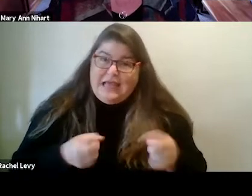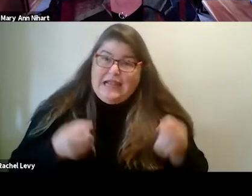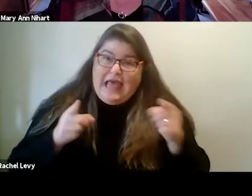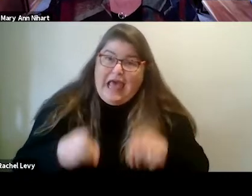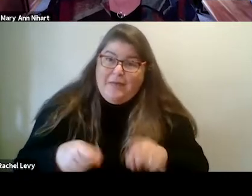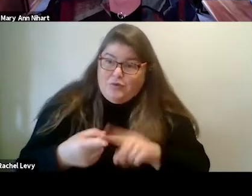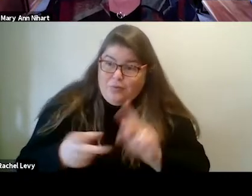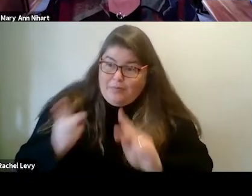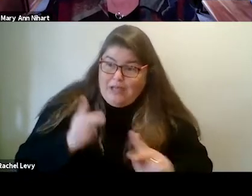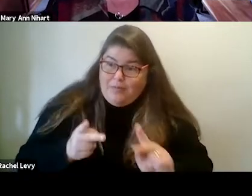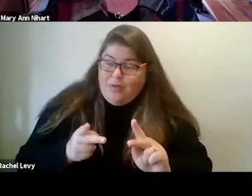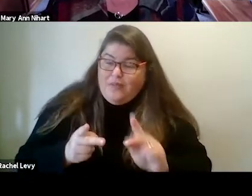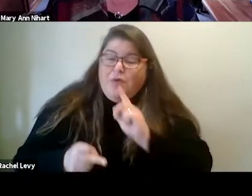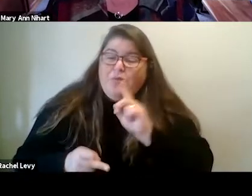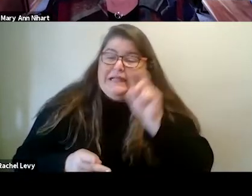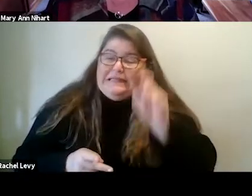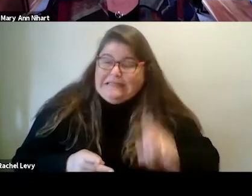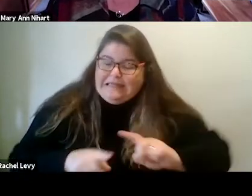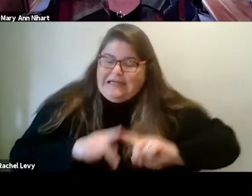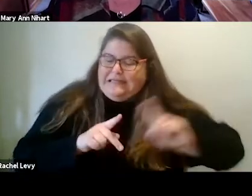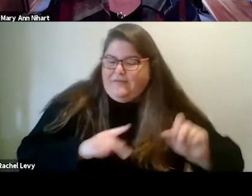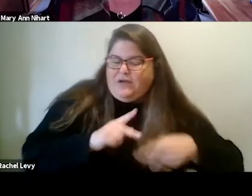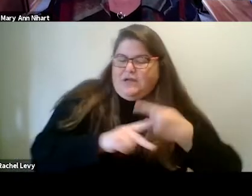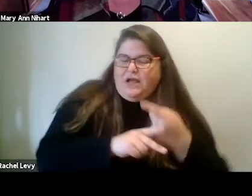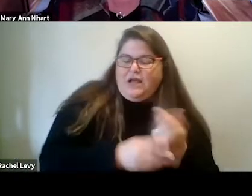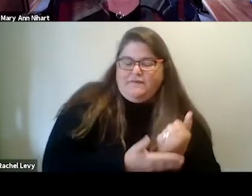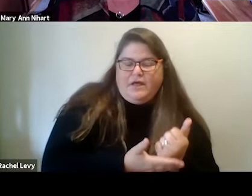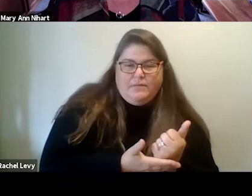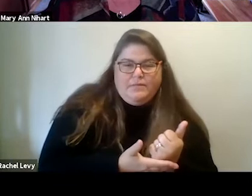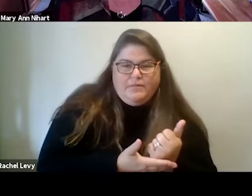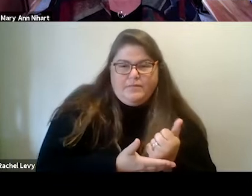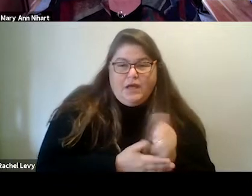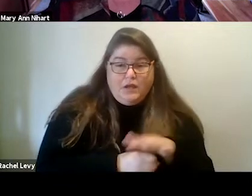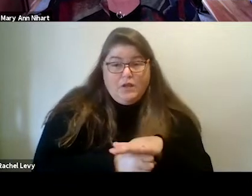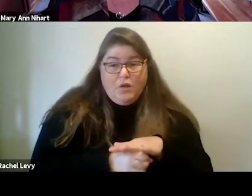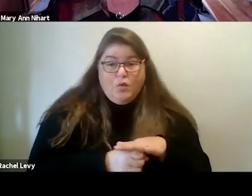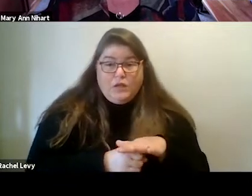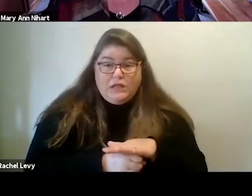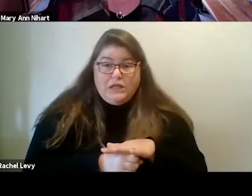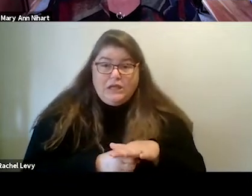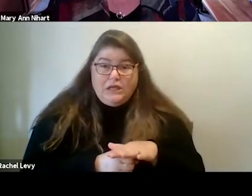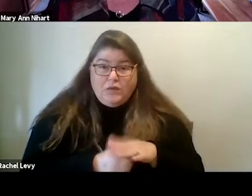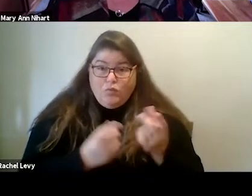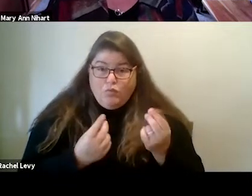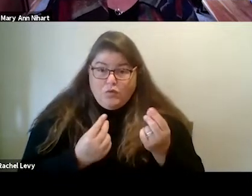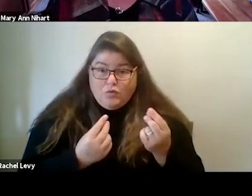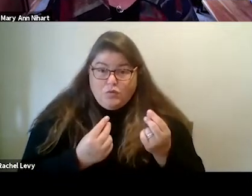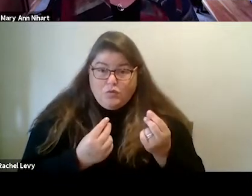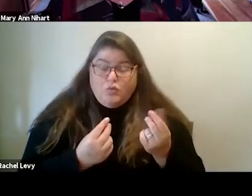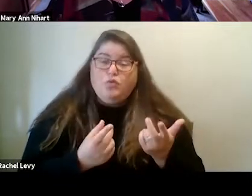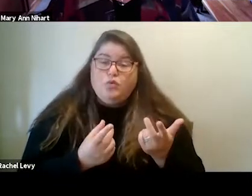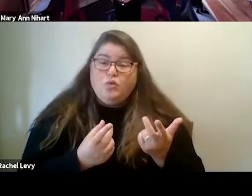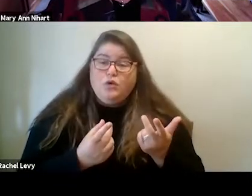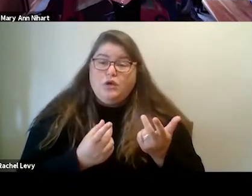actually need a very different kind of help. Locally, what we did was to move,